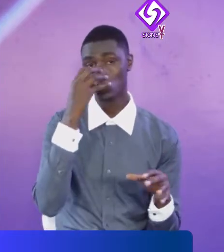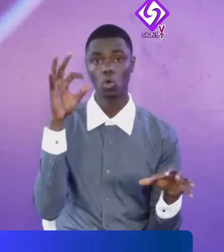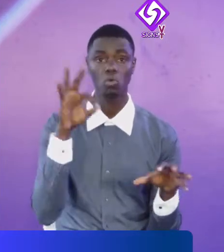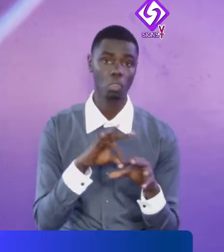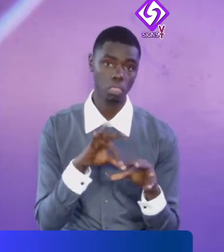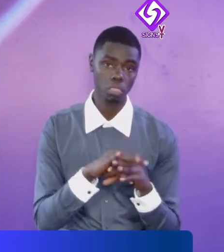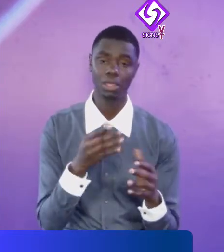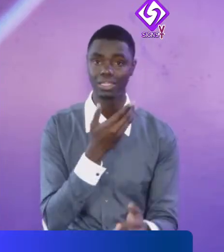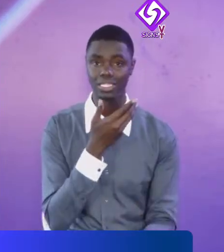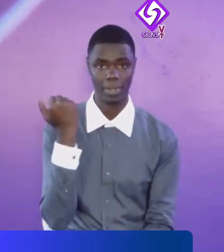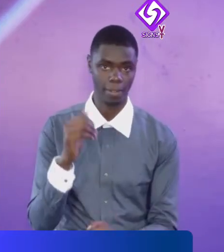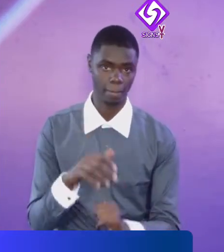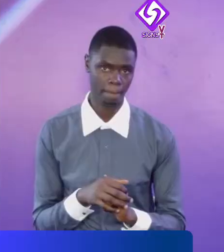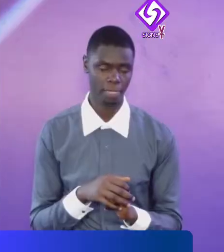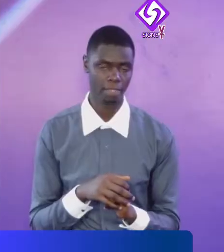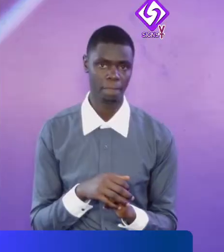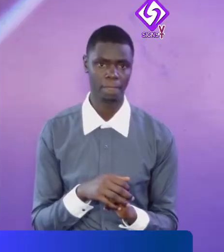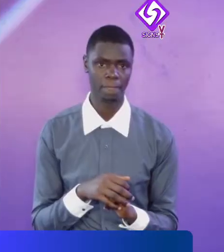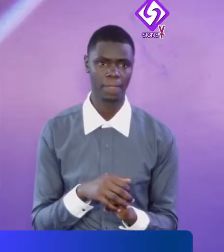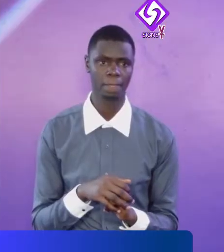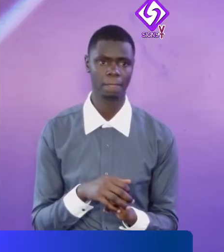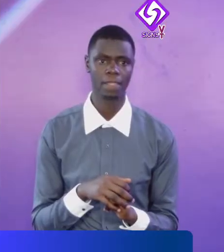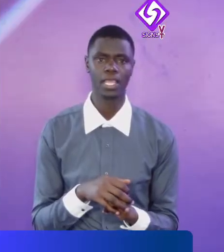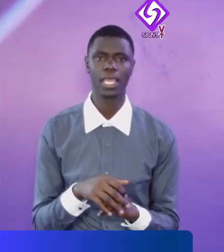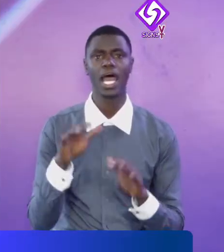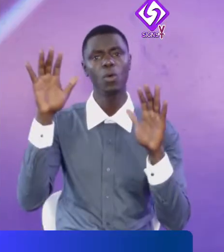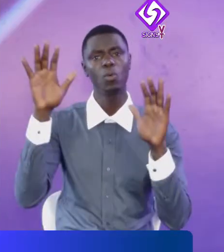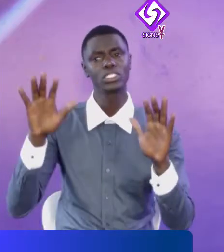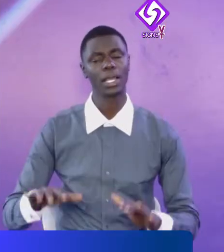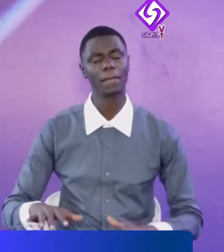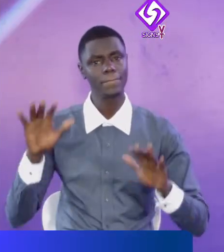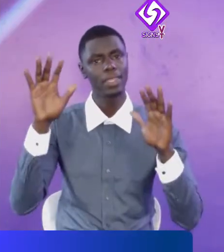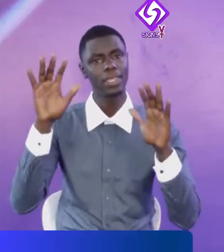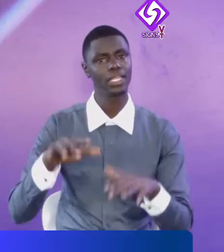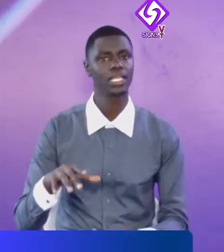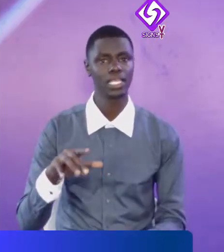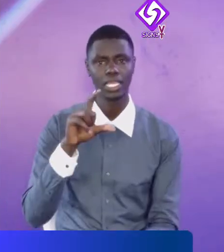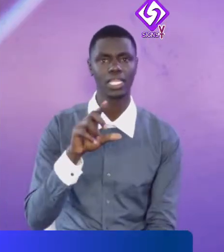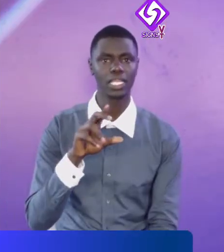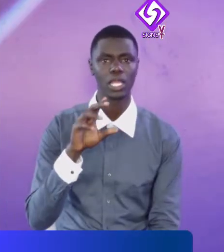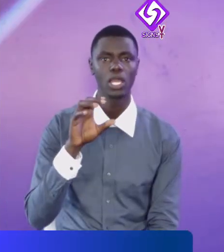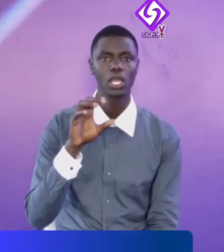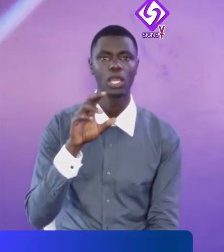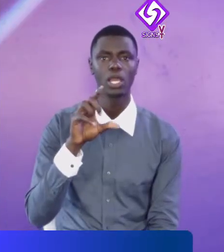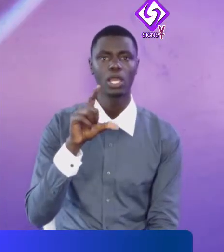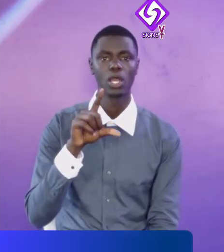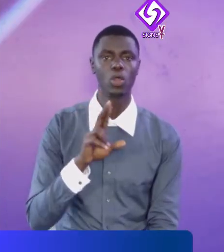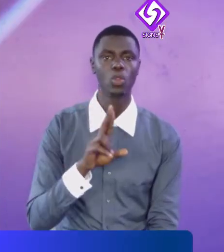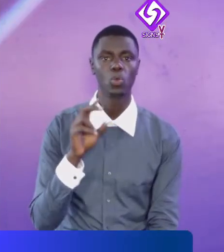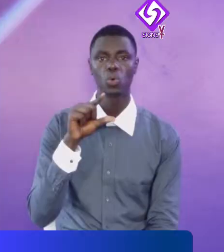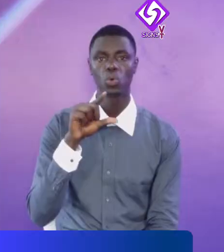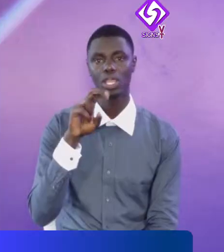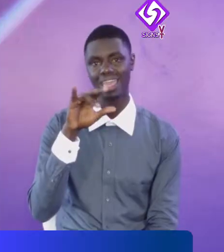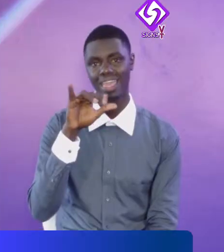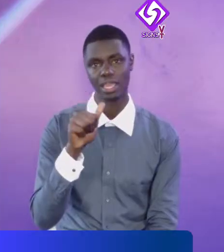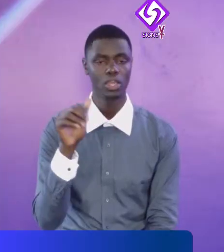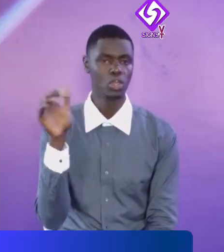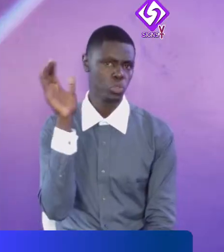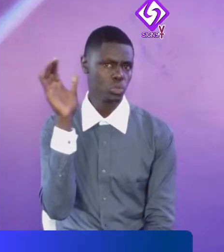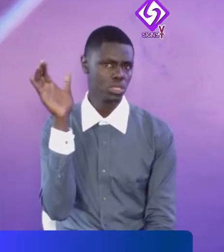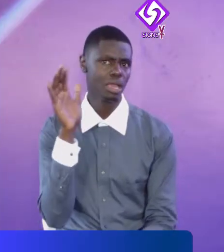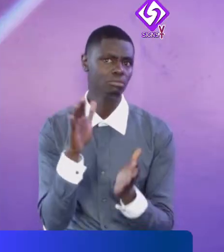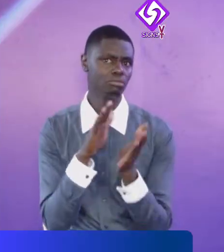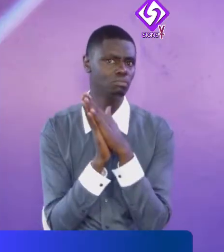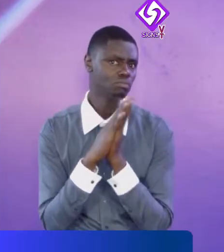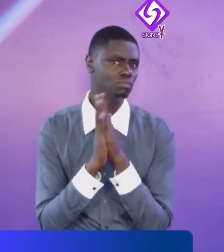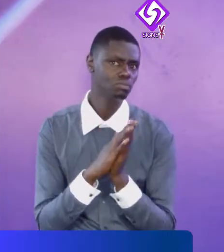the better. So I was campaigning in Ugenya, and when we began campaign, you hear two narratives.